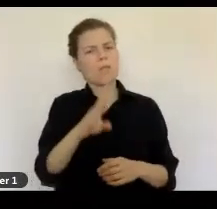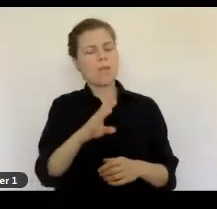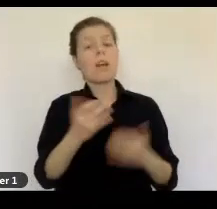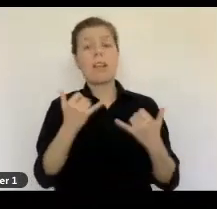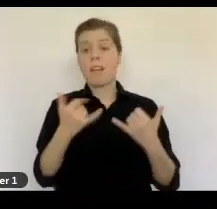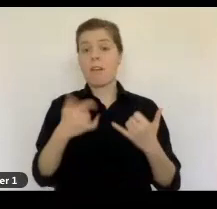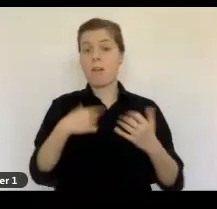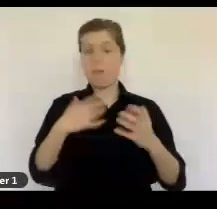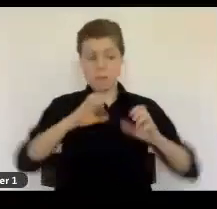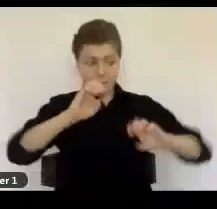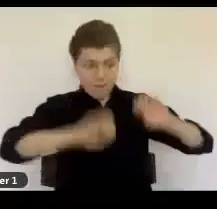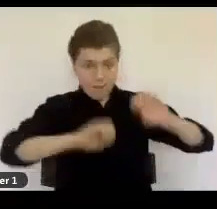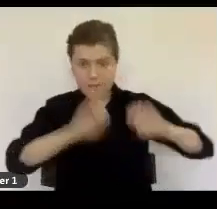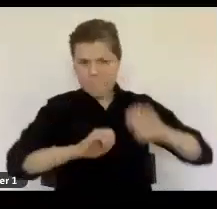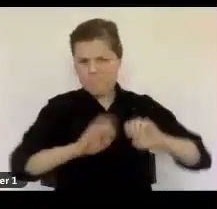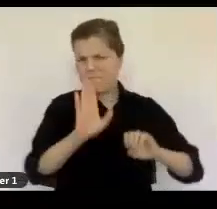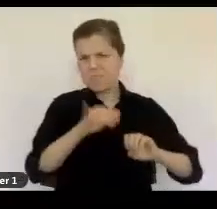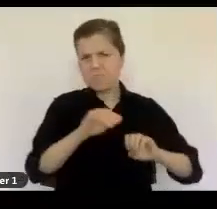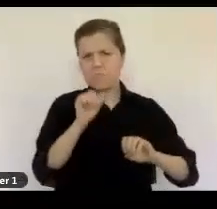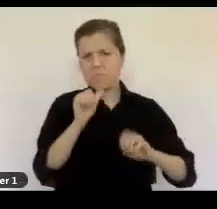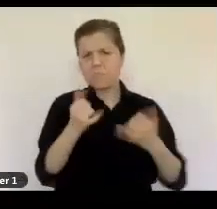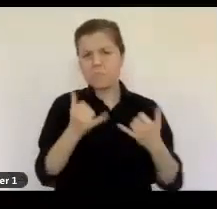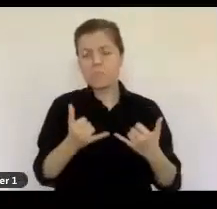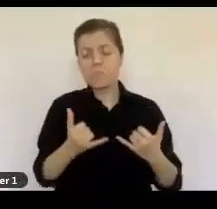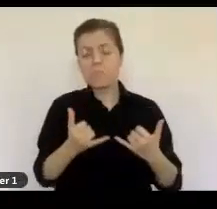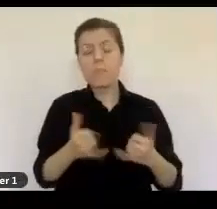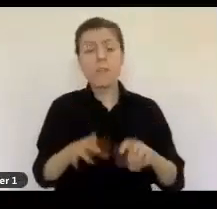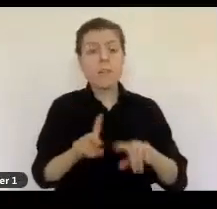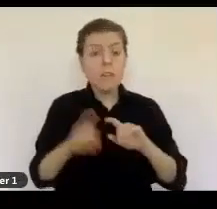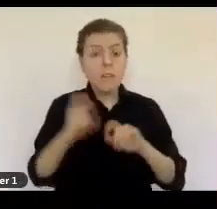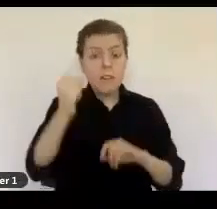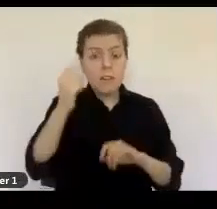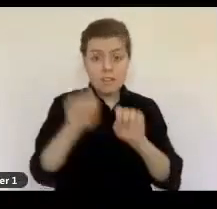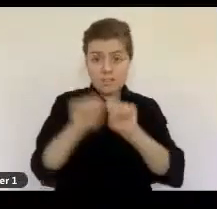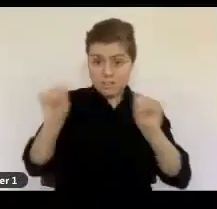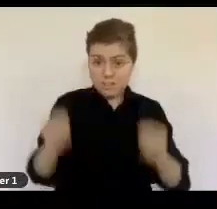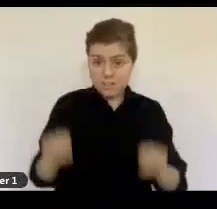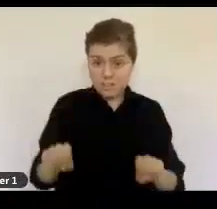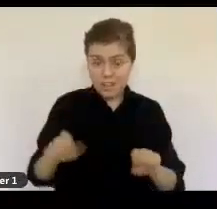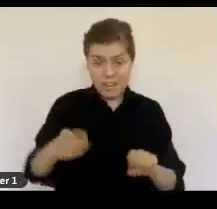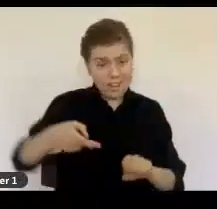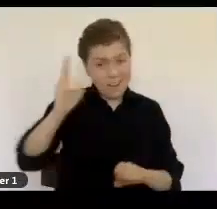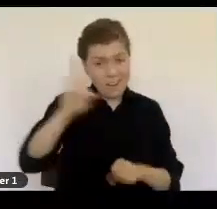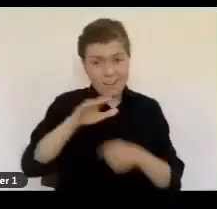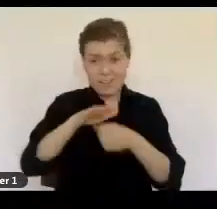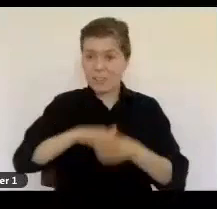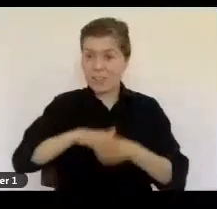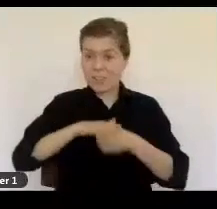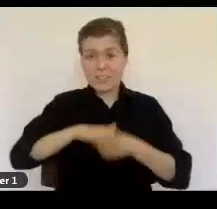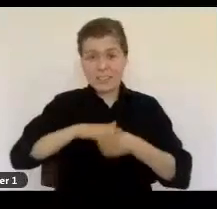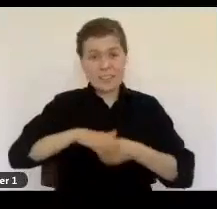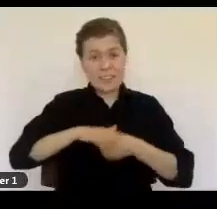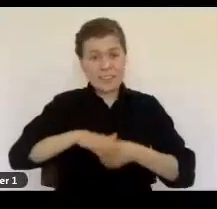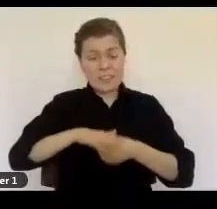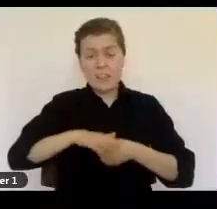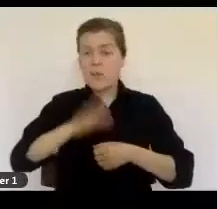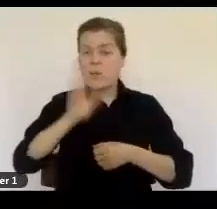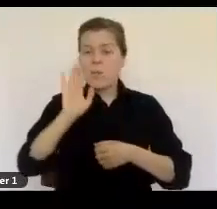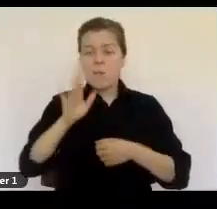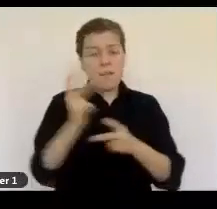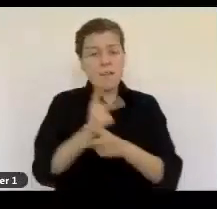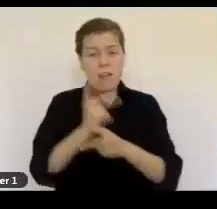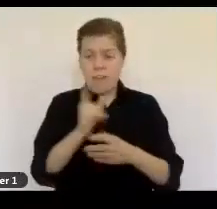those, and there are some other criteria as well, but those are some of the main ones that come up. And I don't want to evaluate those right now, but you can see the problem here